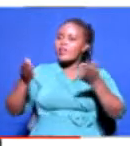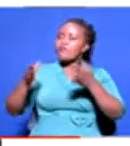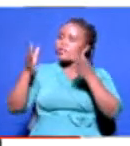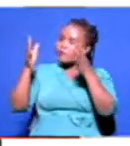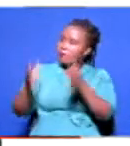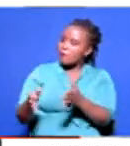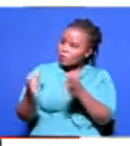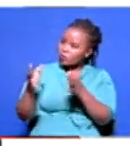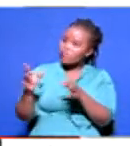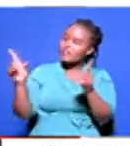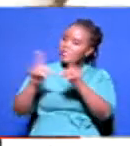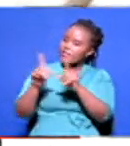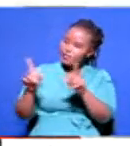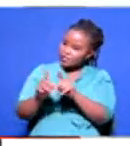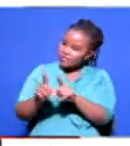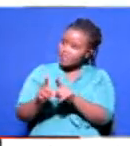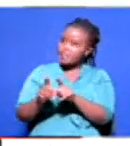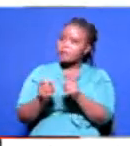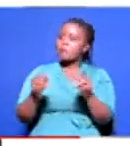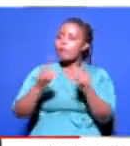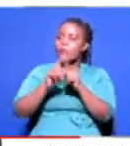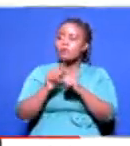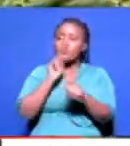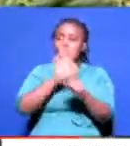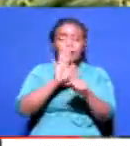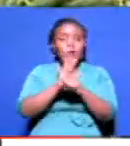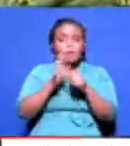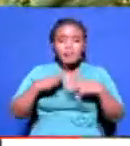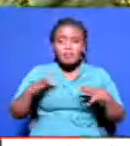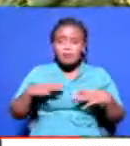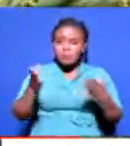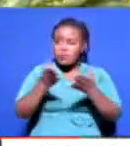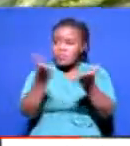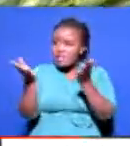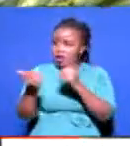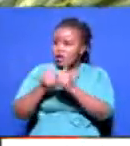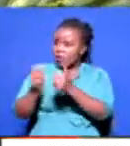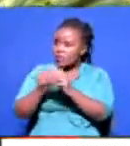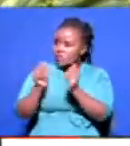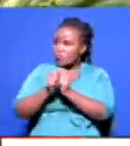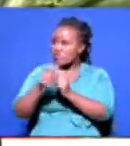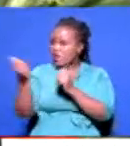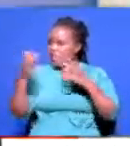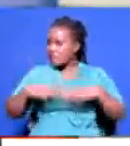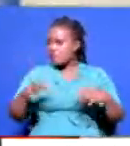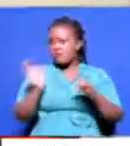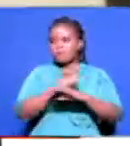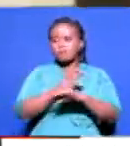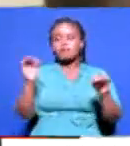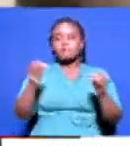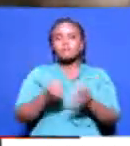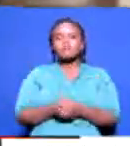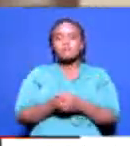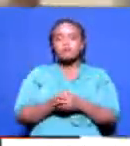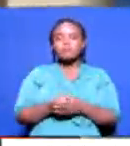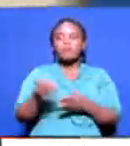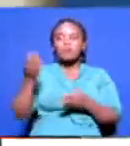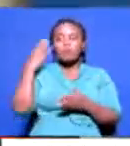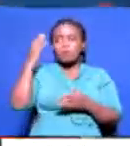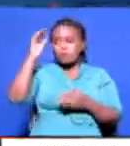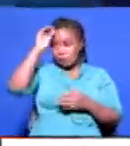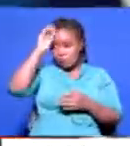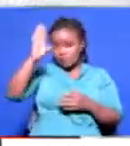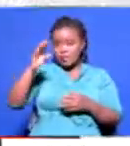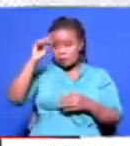are not contesting with anyone. Isn't it? Most of you here are not contesting with anyone. Former Kiambu Governor William Kabogo has dispelled rumors that he is being